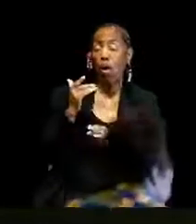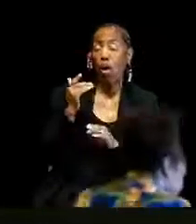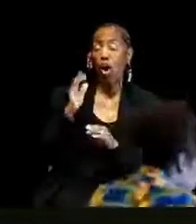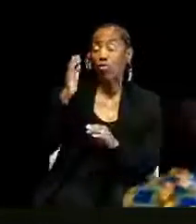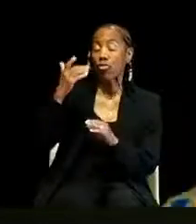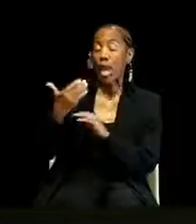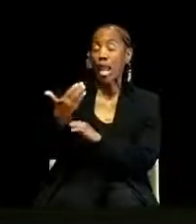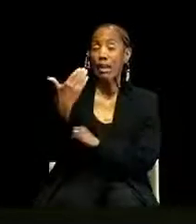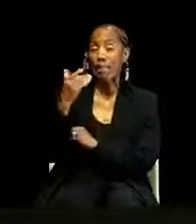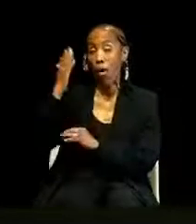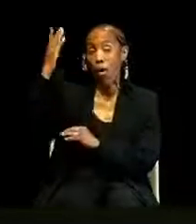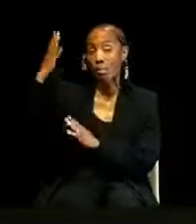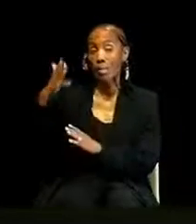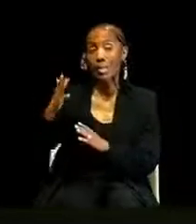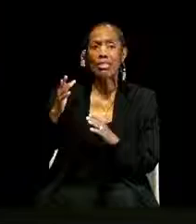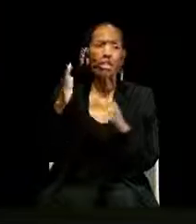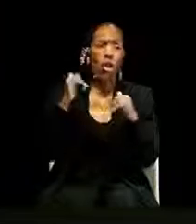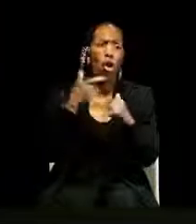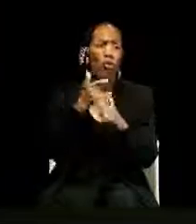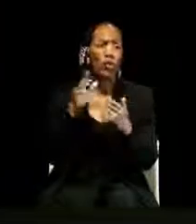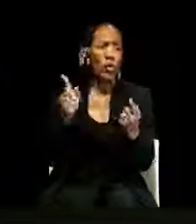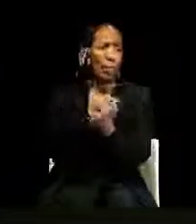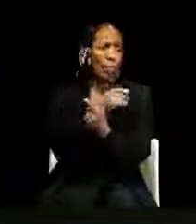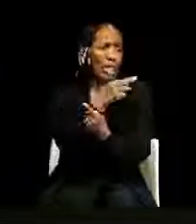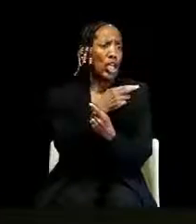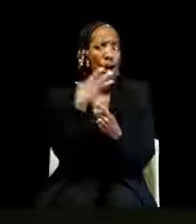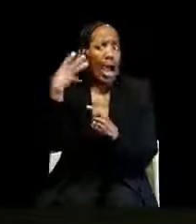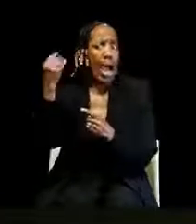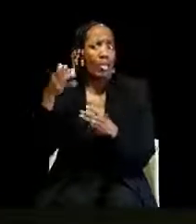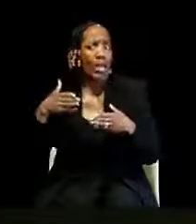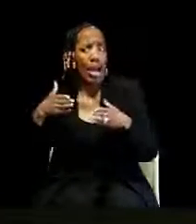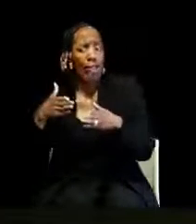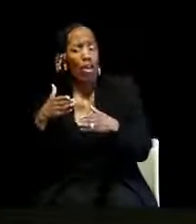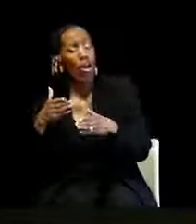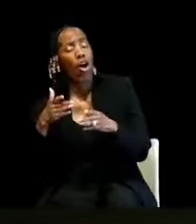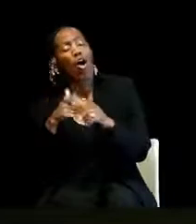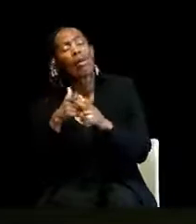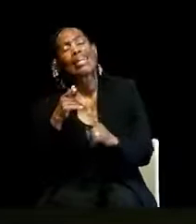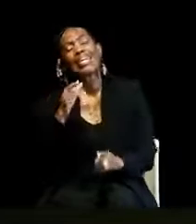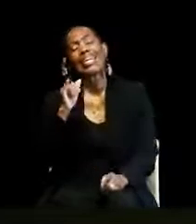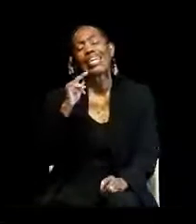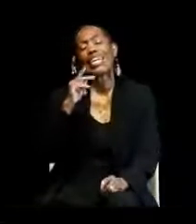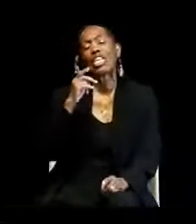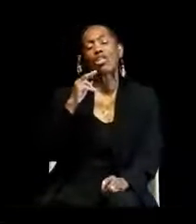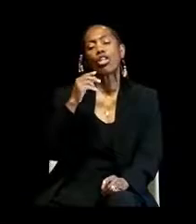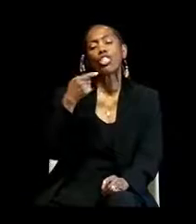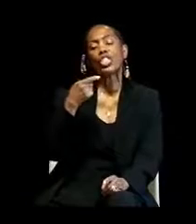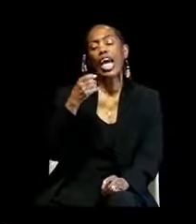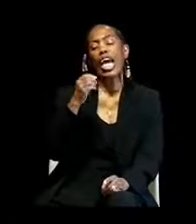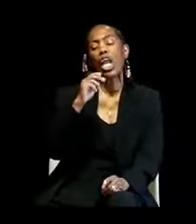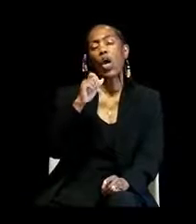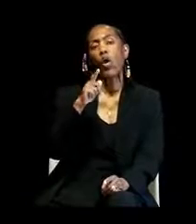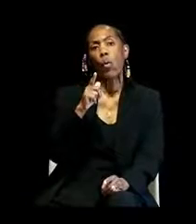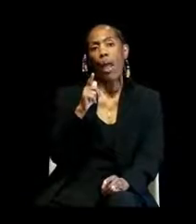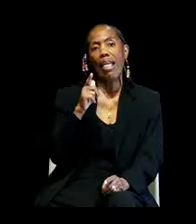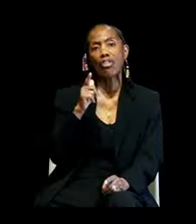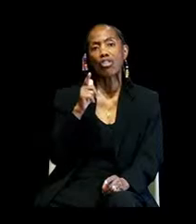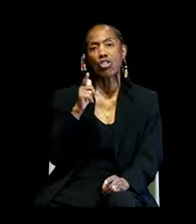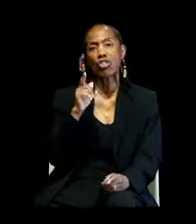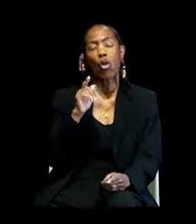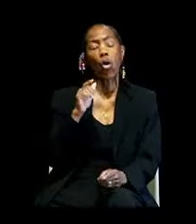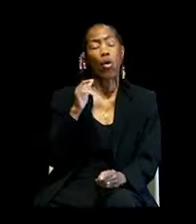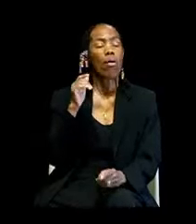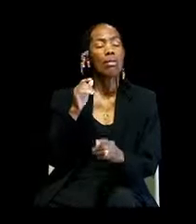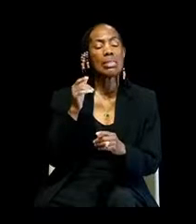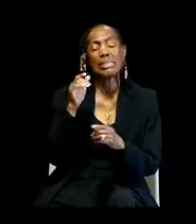Scholar Intergenerational Institute, which is a free African-centered global educational platform designed for and